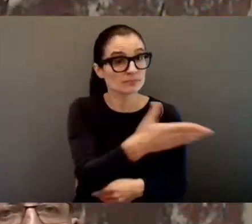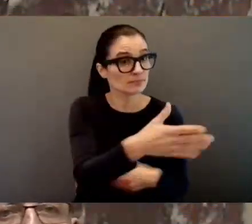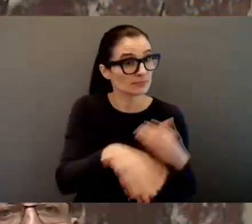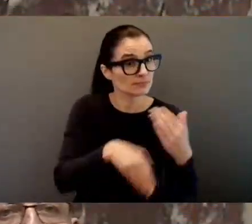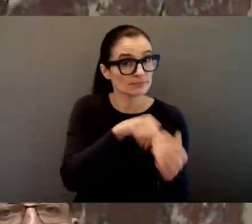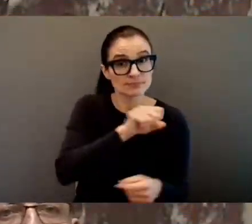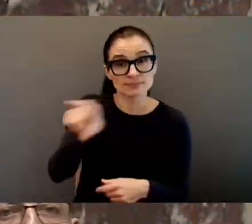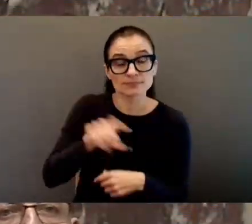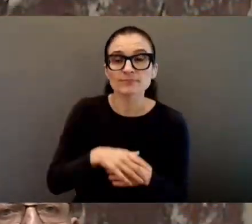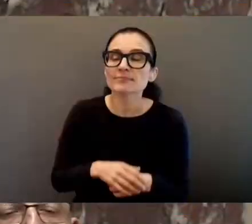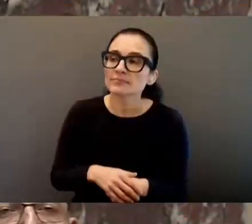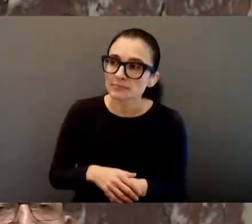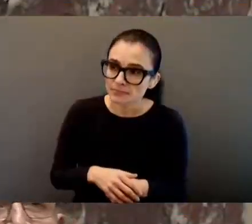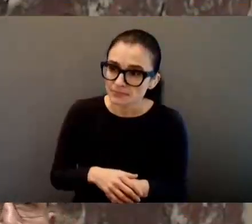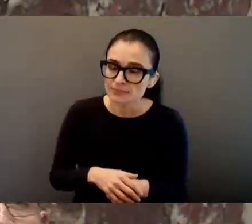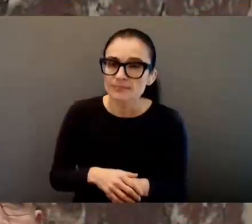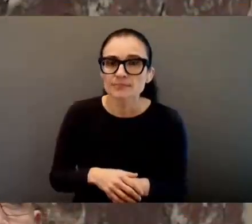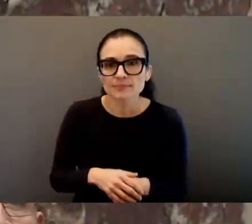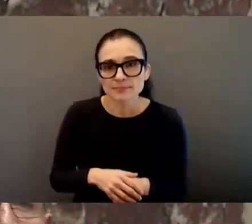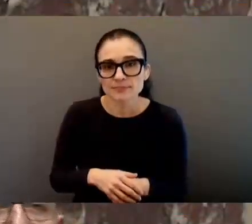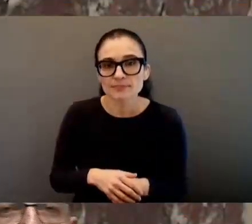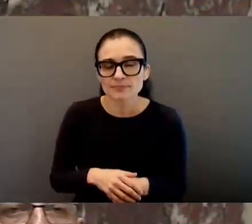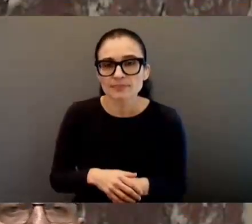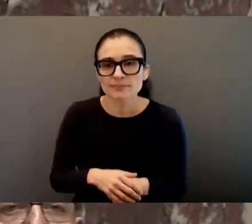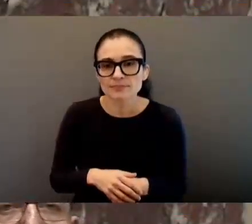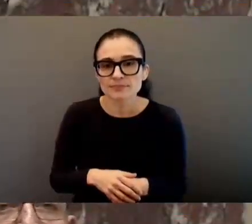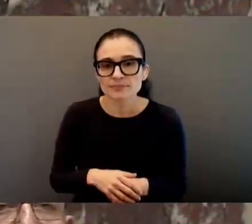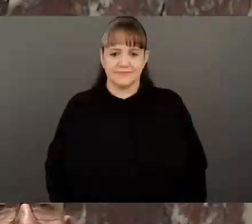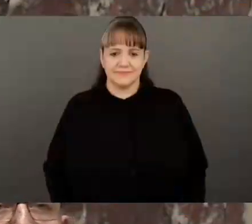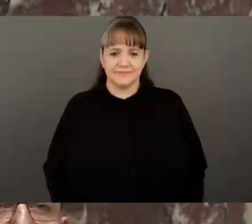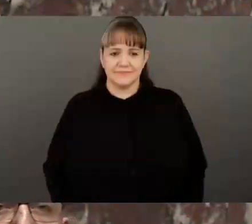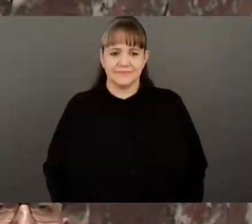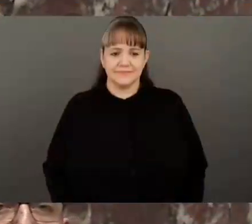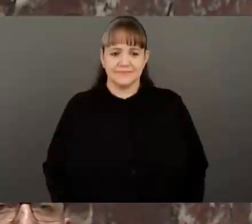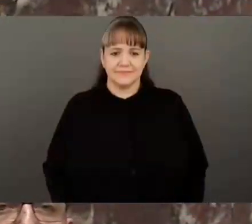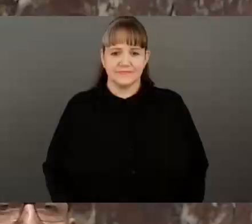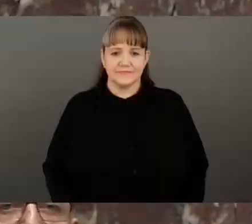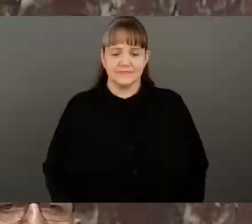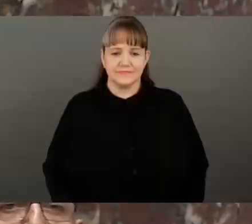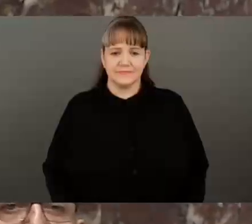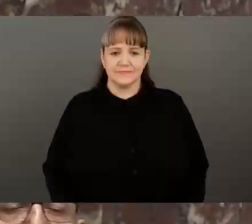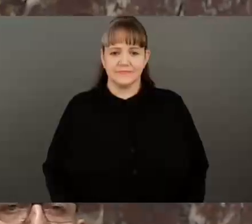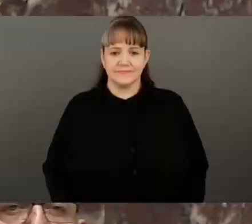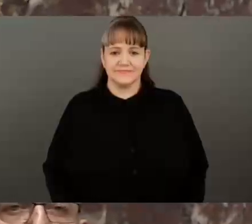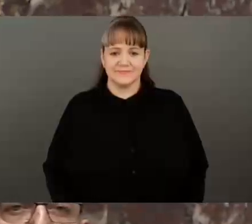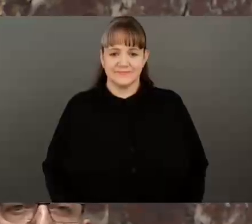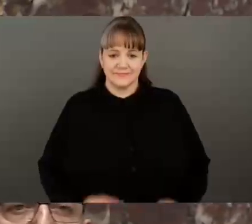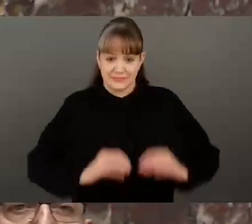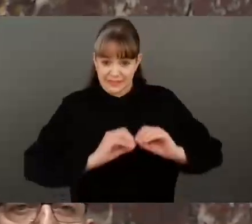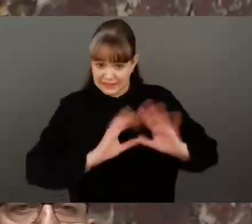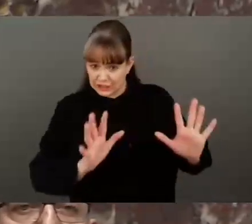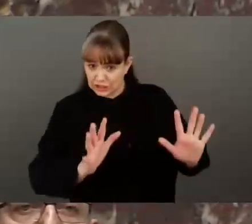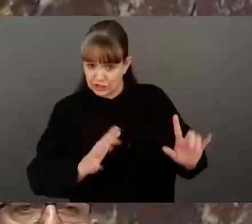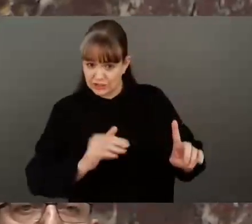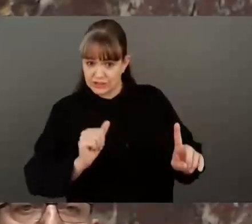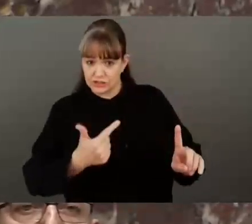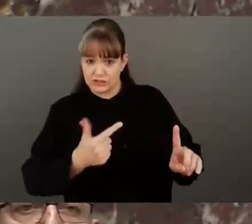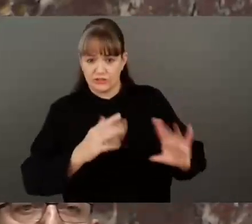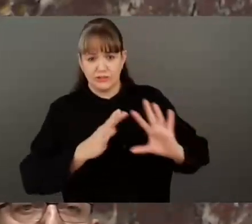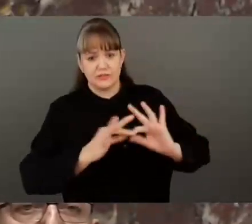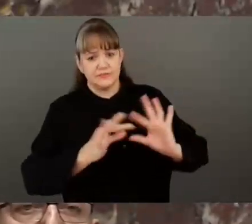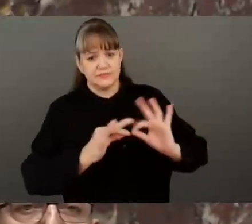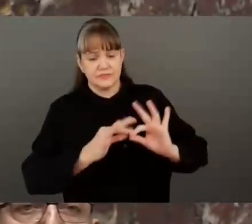clearly, as the Attorney General mentioned, the government may say it's committed to safeguarding Indigenous people from